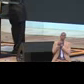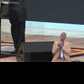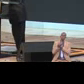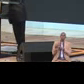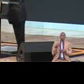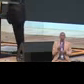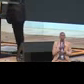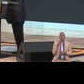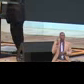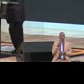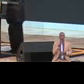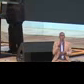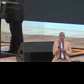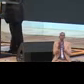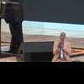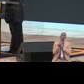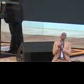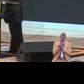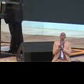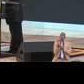be defeated again.